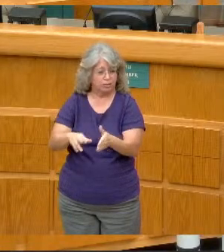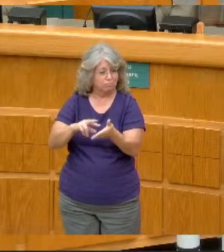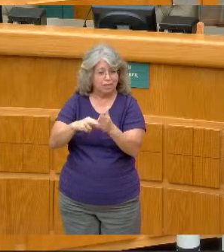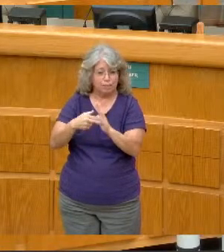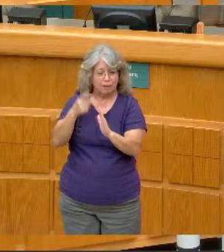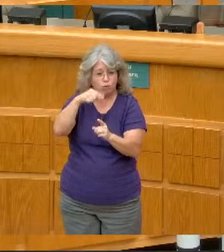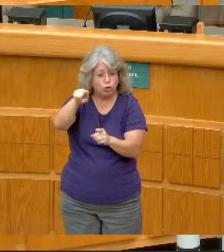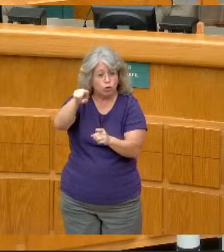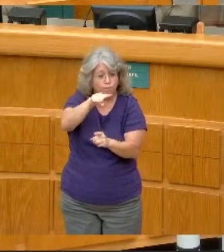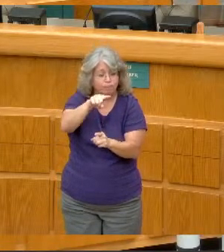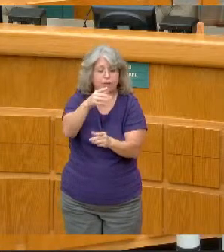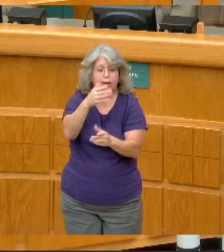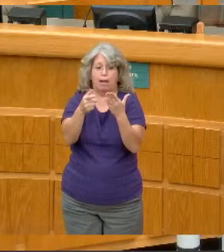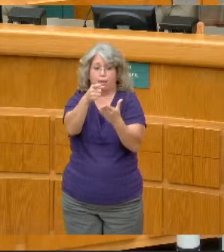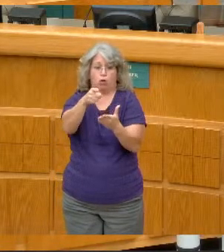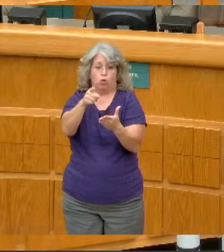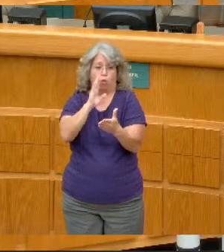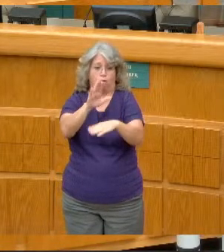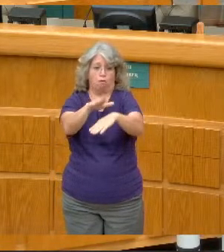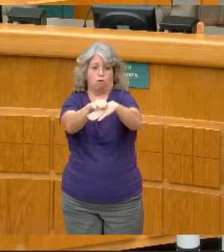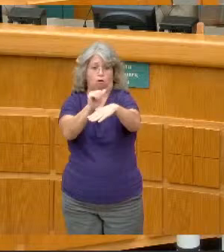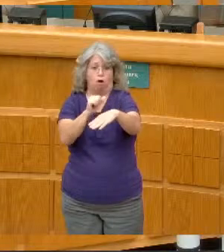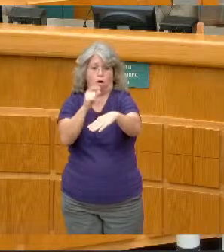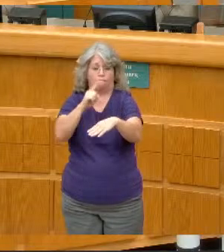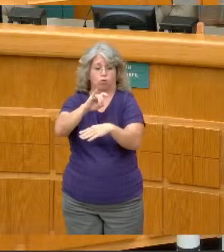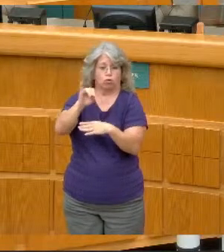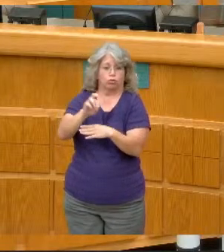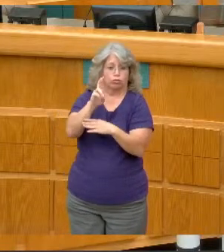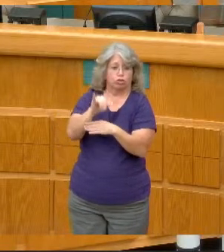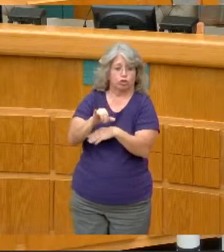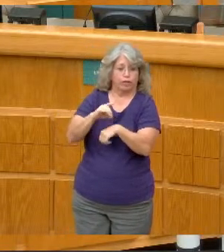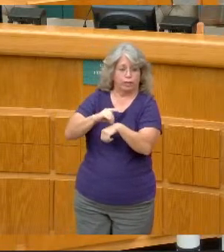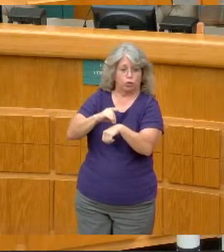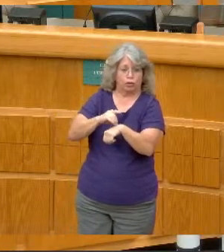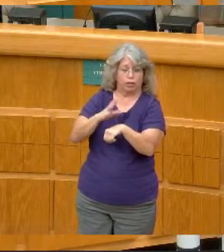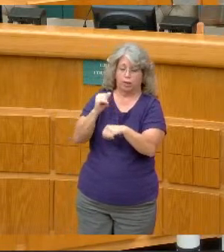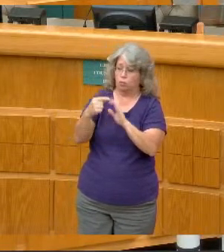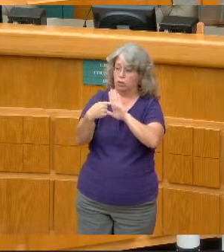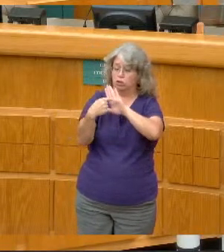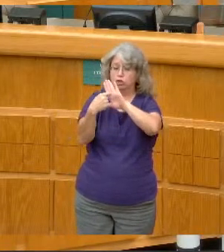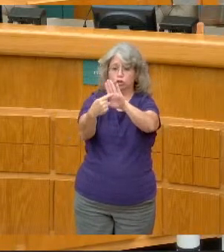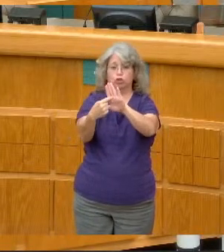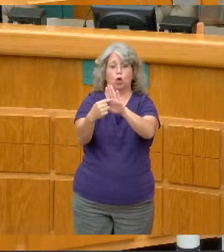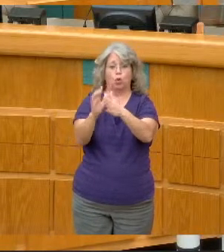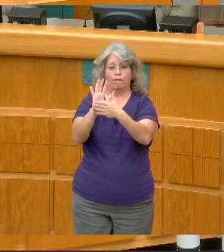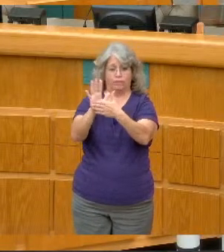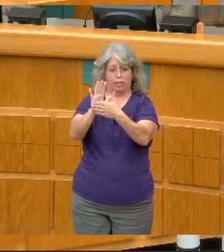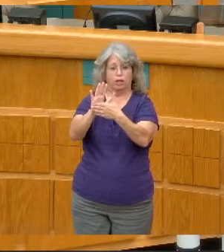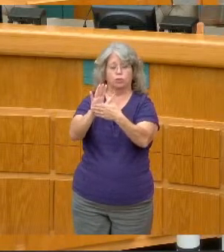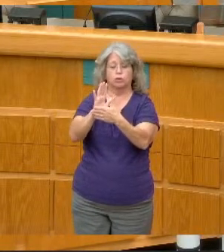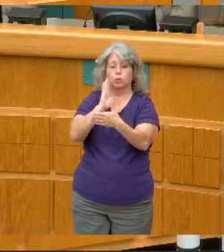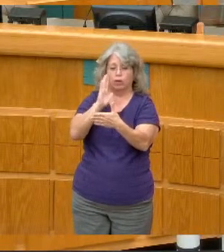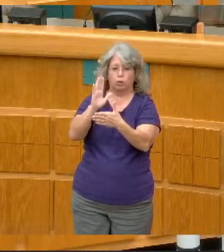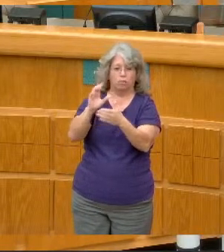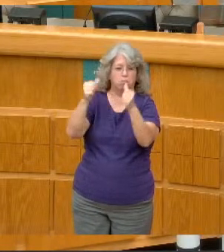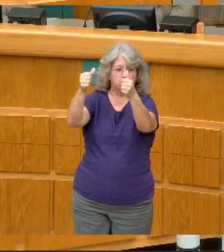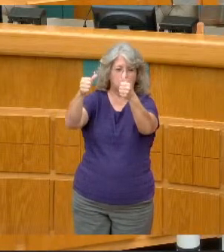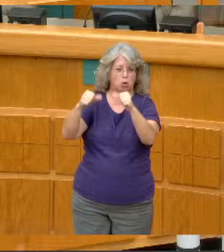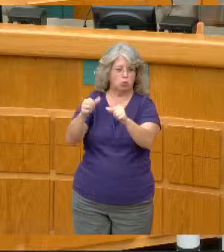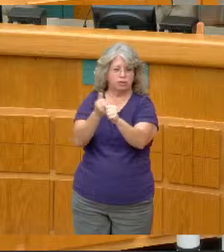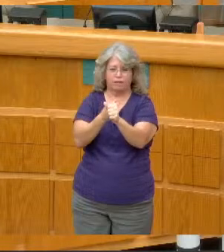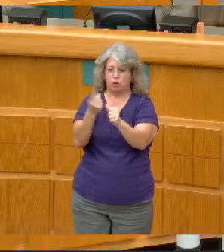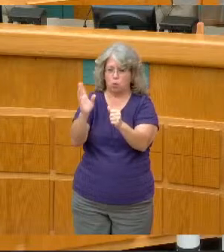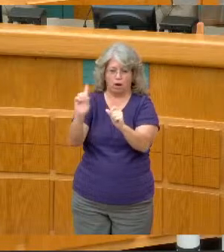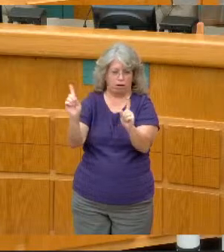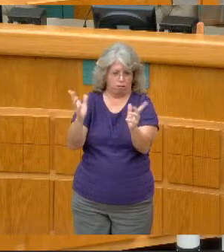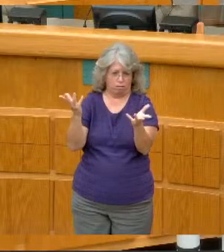trials in person. What does this mean? It means you could possibly be called to report for jury duty. And I